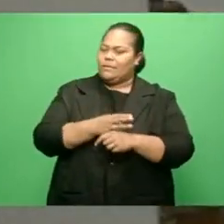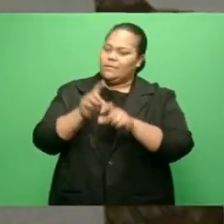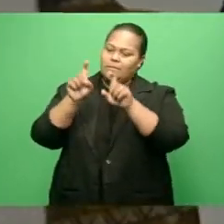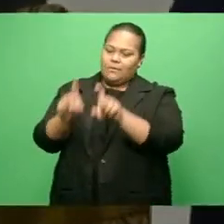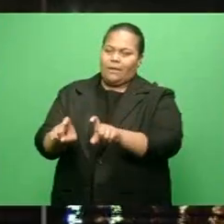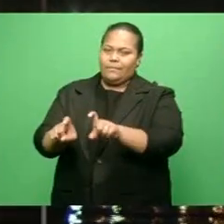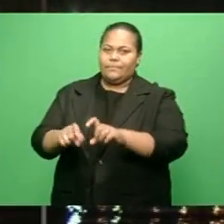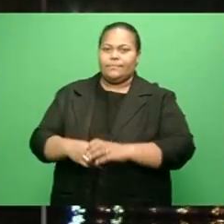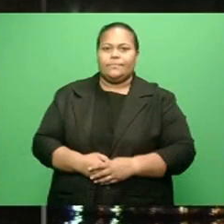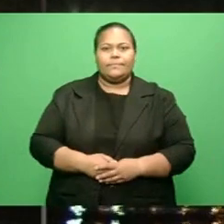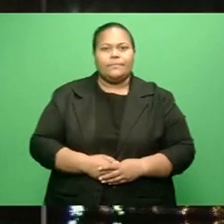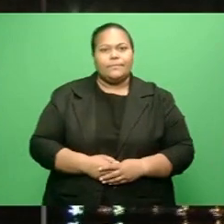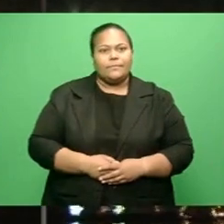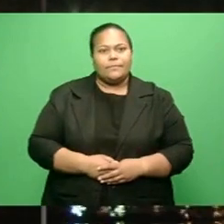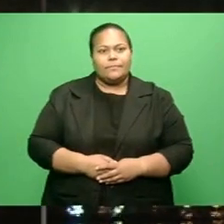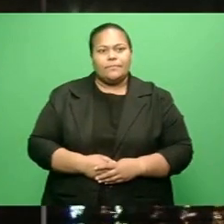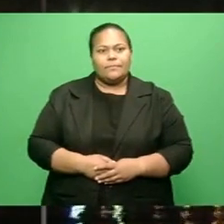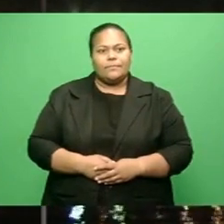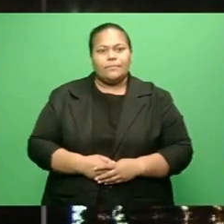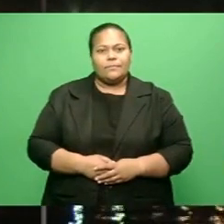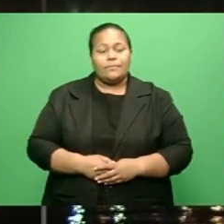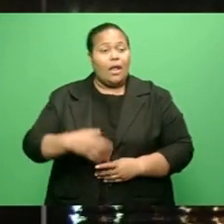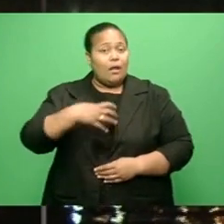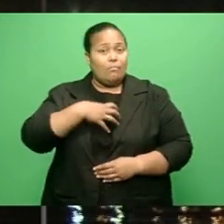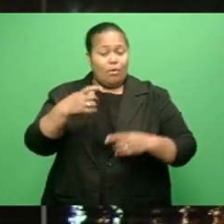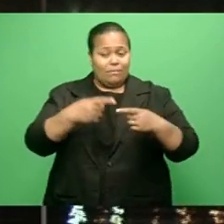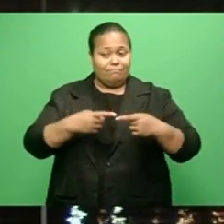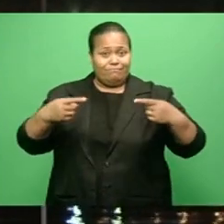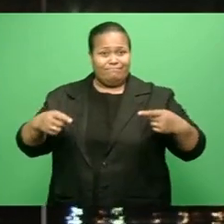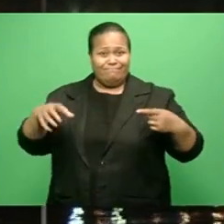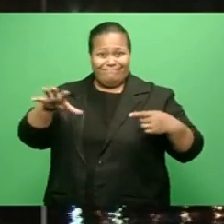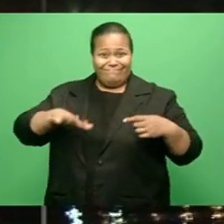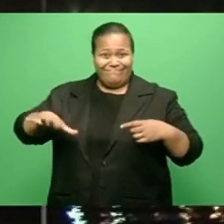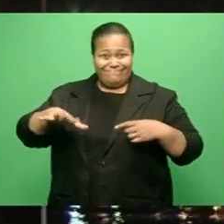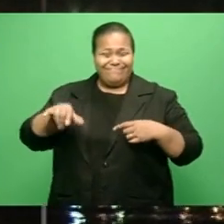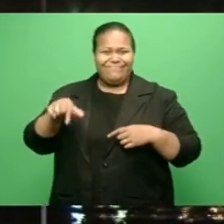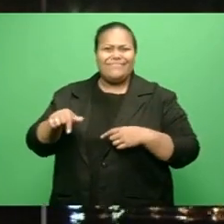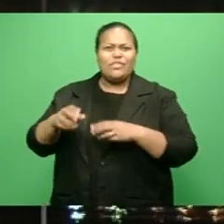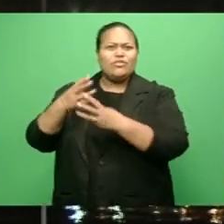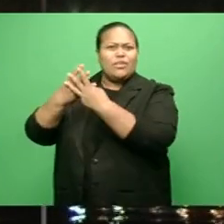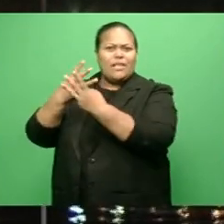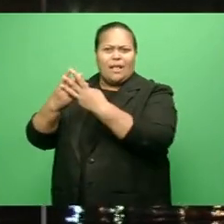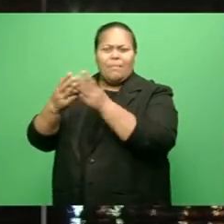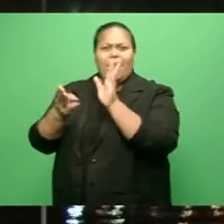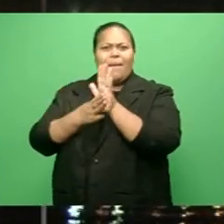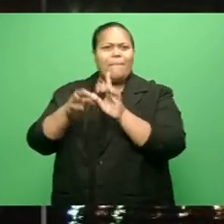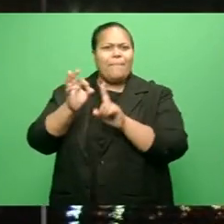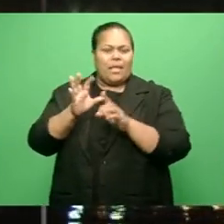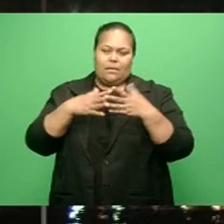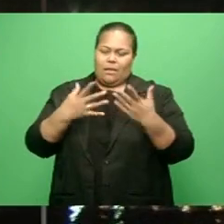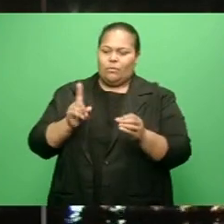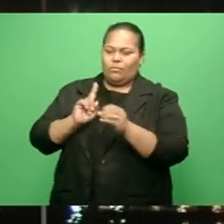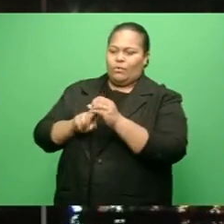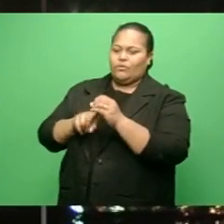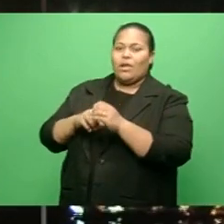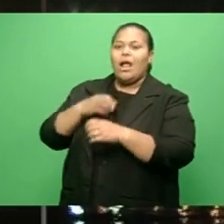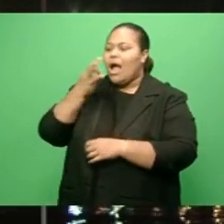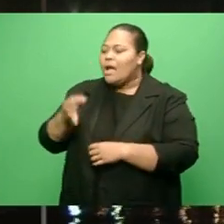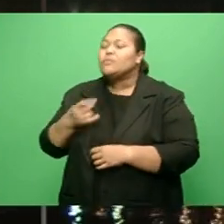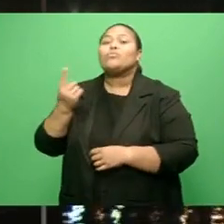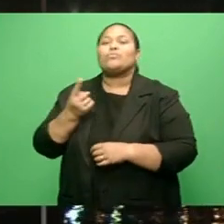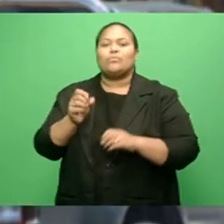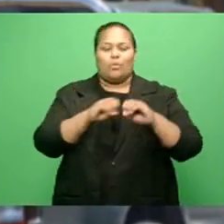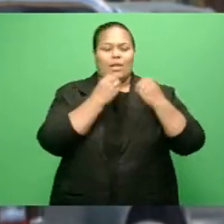FBC News. More opposition SEDELPA MPs are being questioned by the Fiji Independent Commission Against Corruption. Ratu